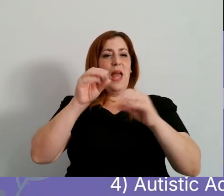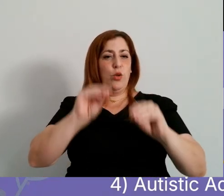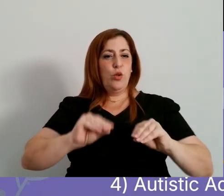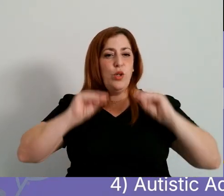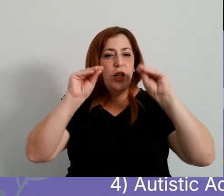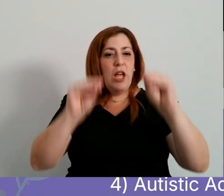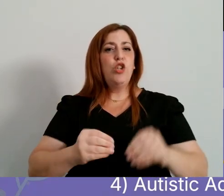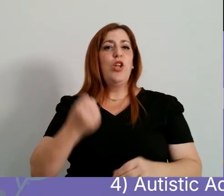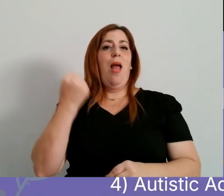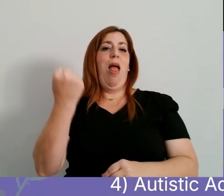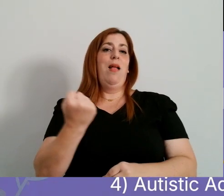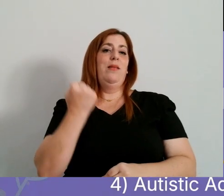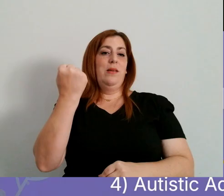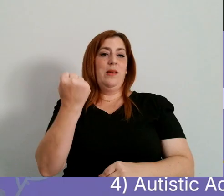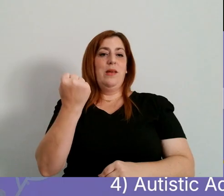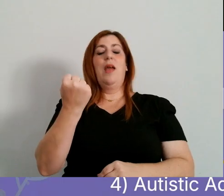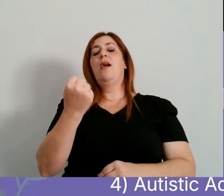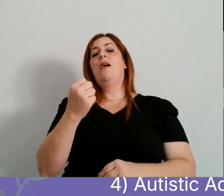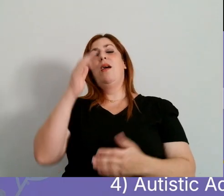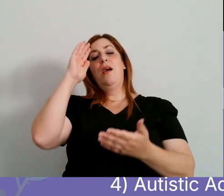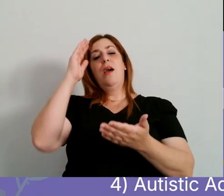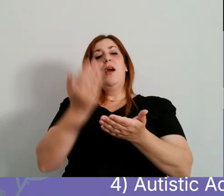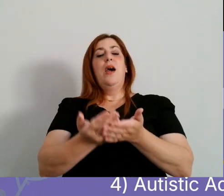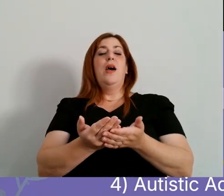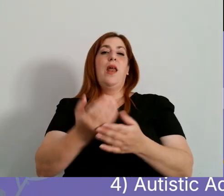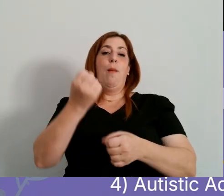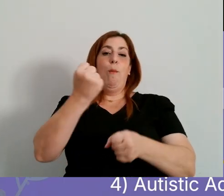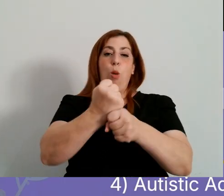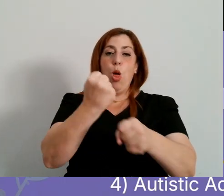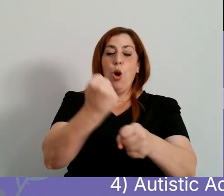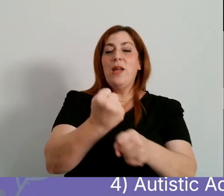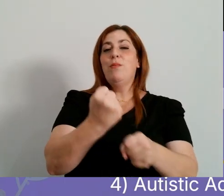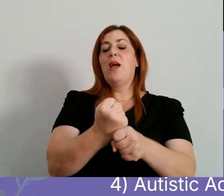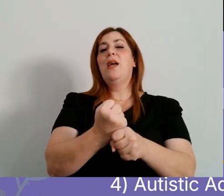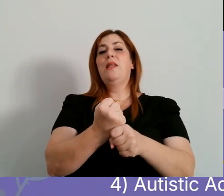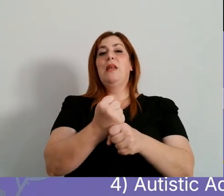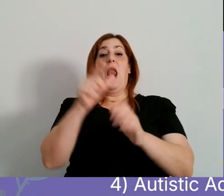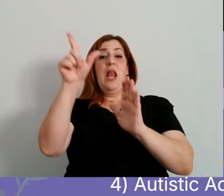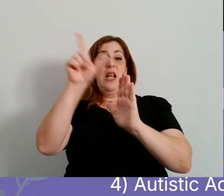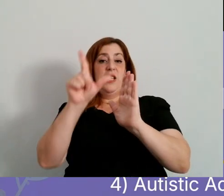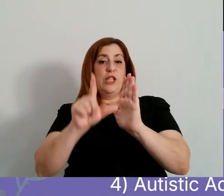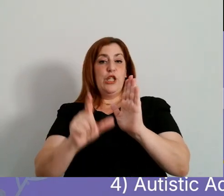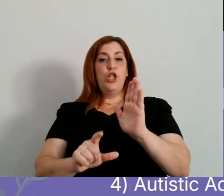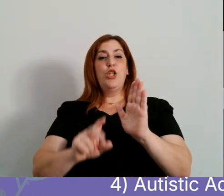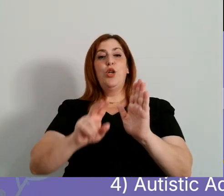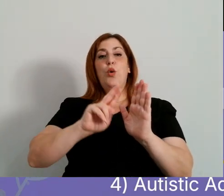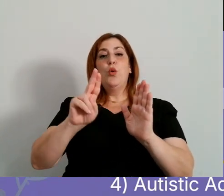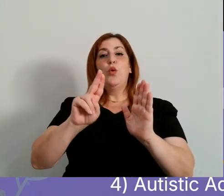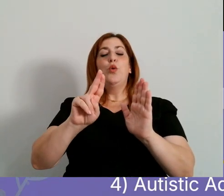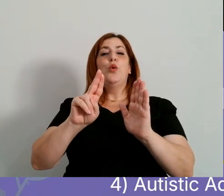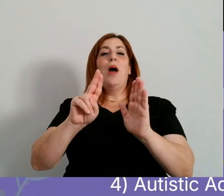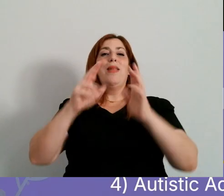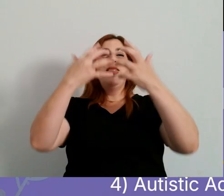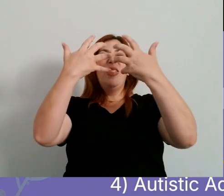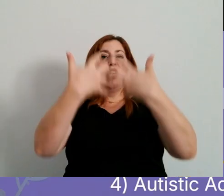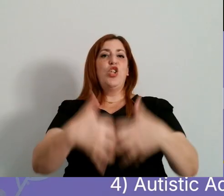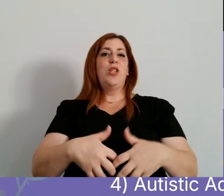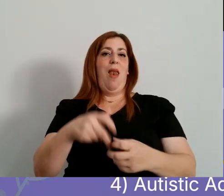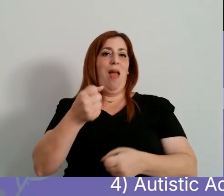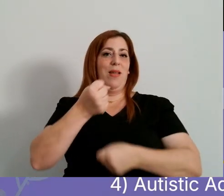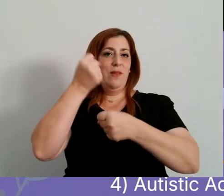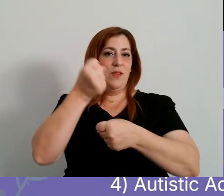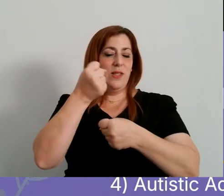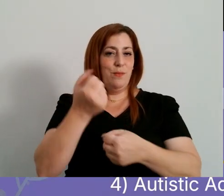employment, legal rights, and digital activism. So again, quite a few different sectors were covered in this academy.